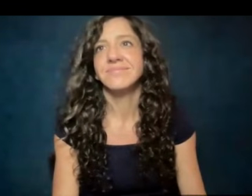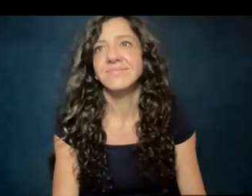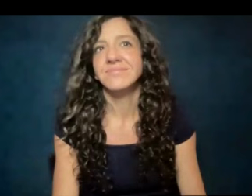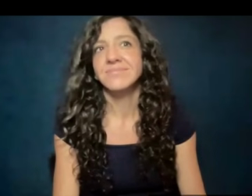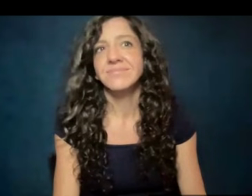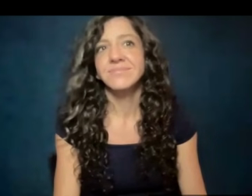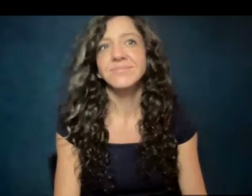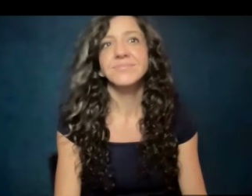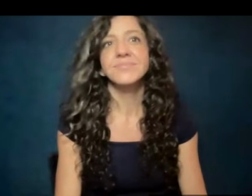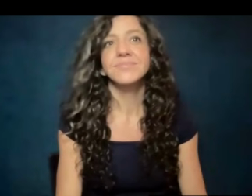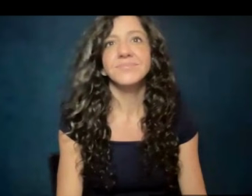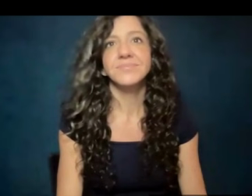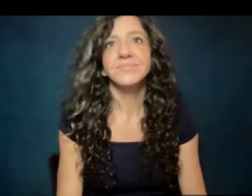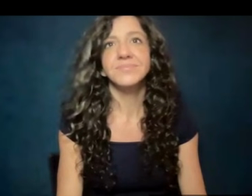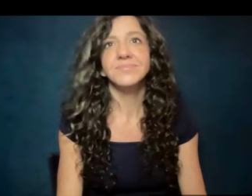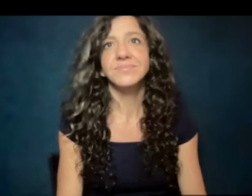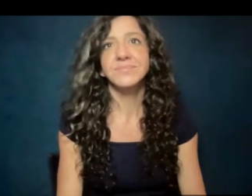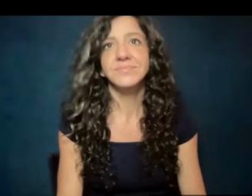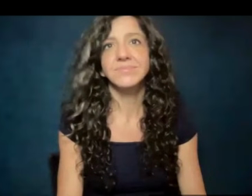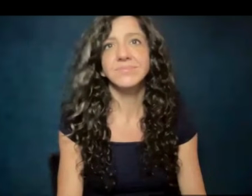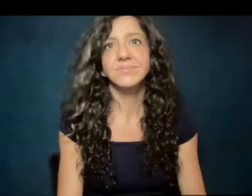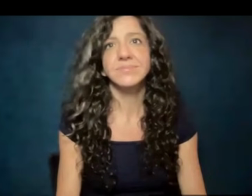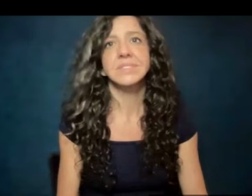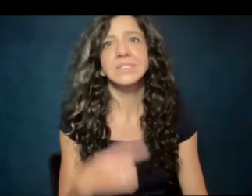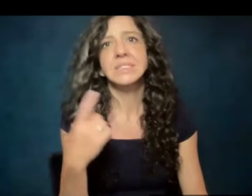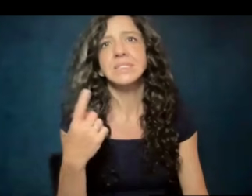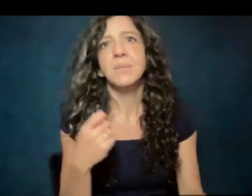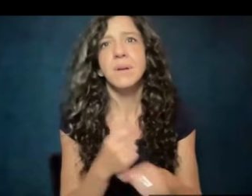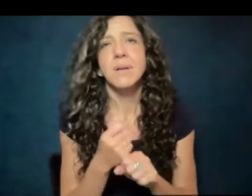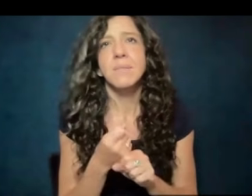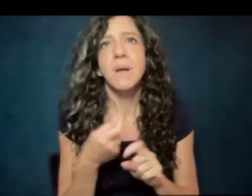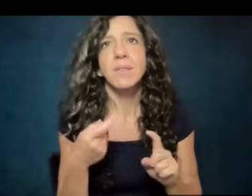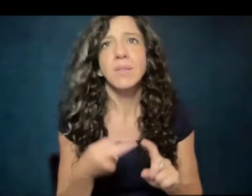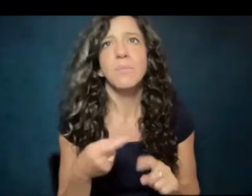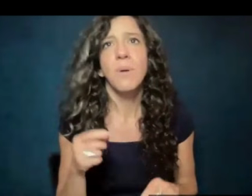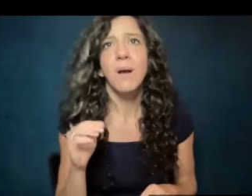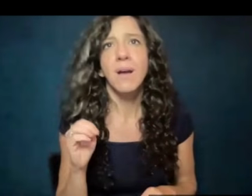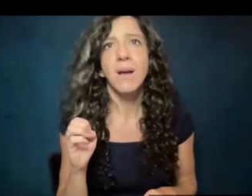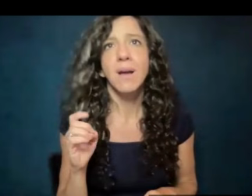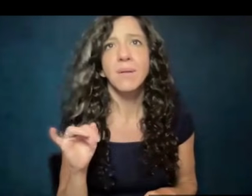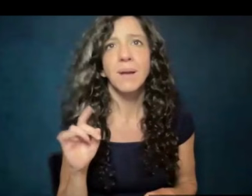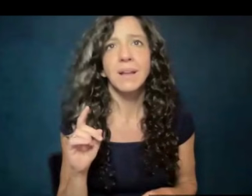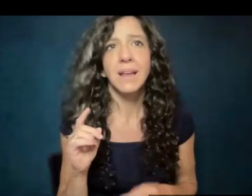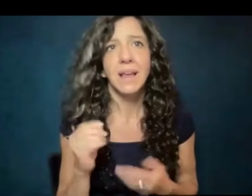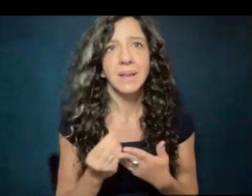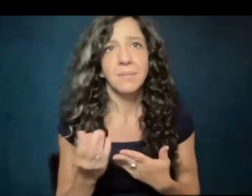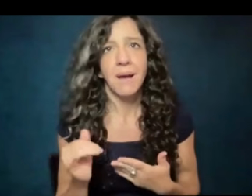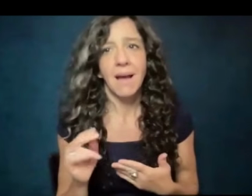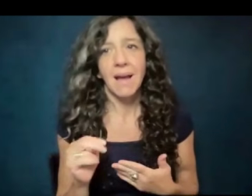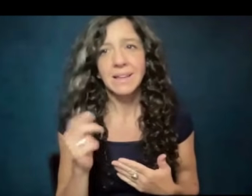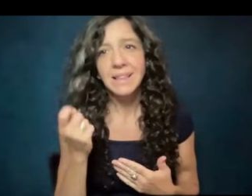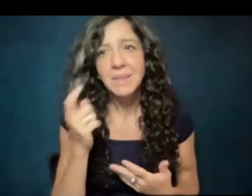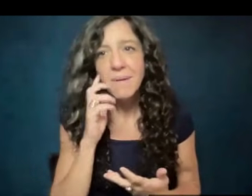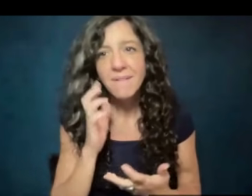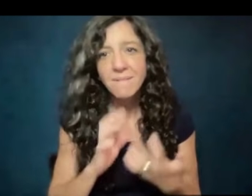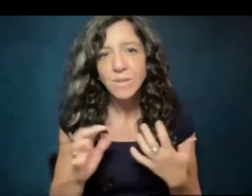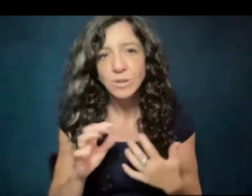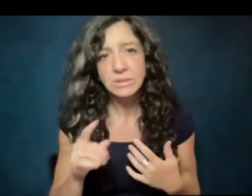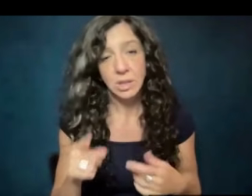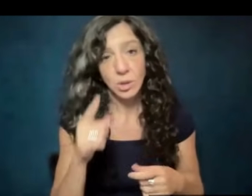So someone is making the point that the Medicaid buy-in is a little bit confusing because when you think of the